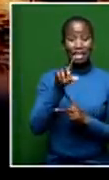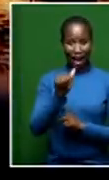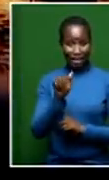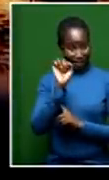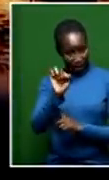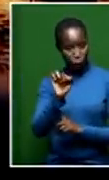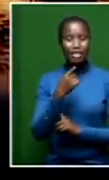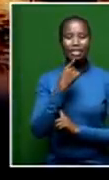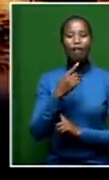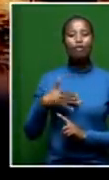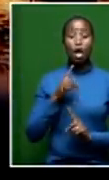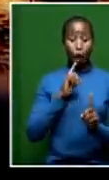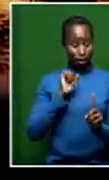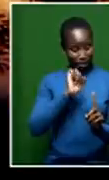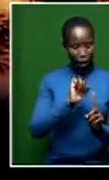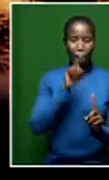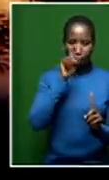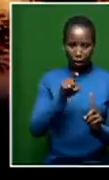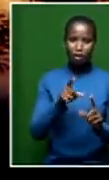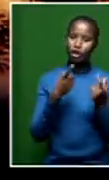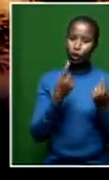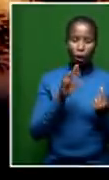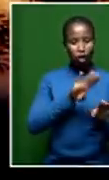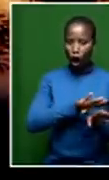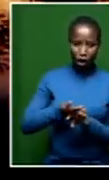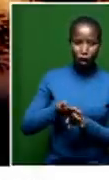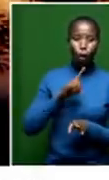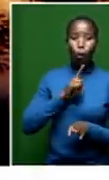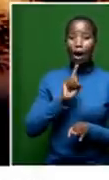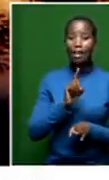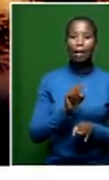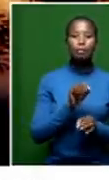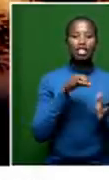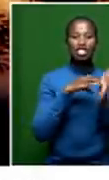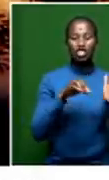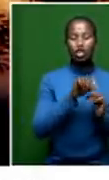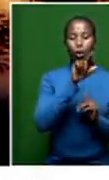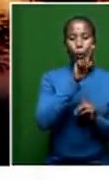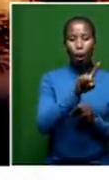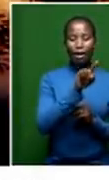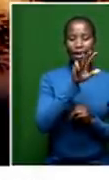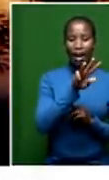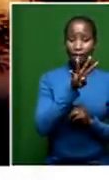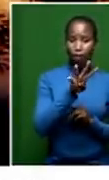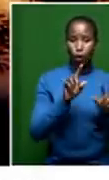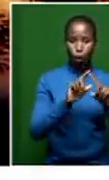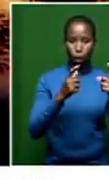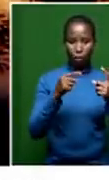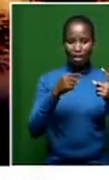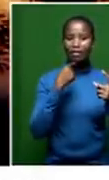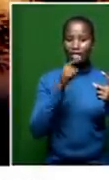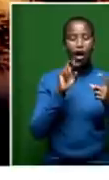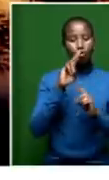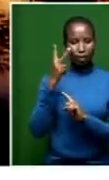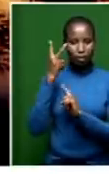the order to be set aside. Meanwhile, Parliament's Section 194 committee has revised its timeline and